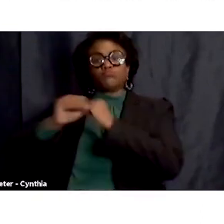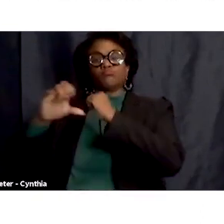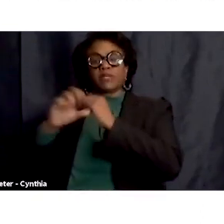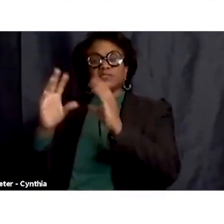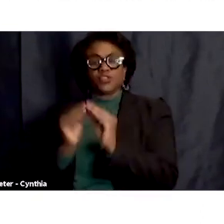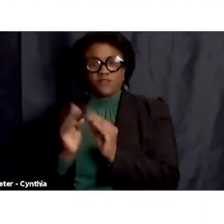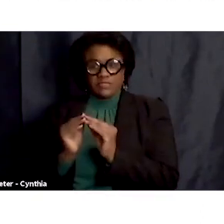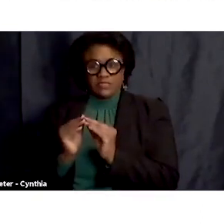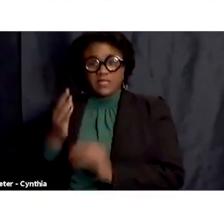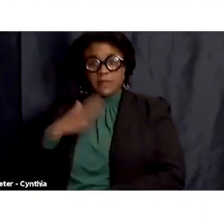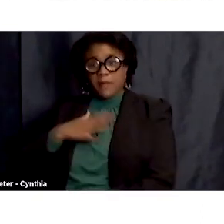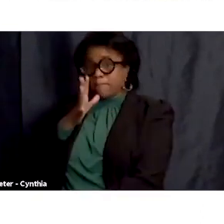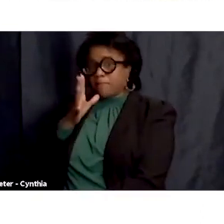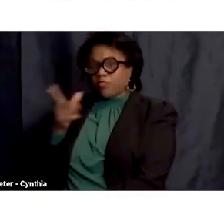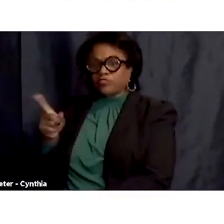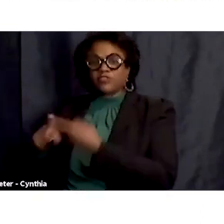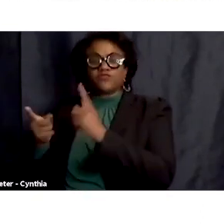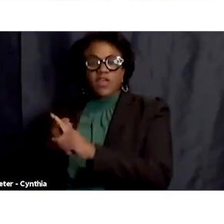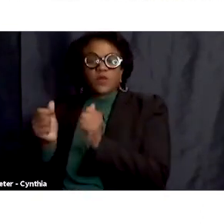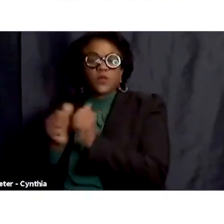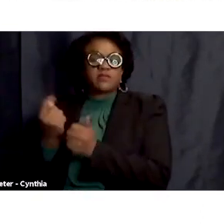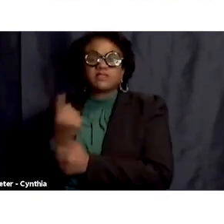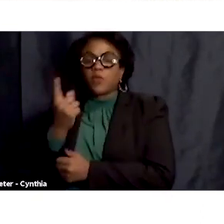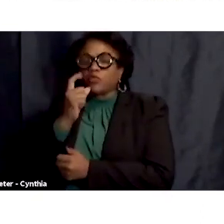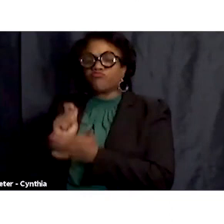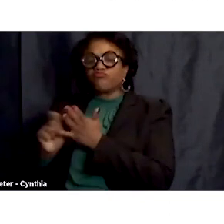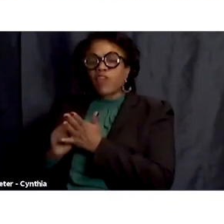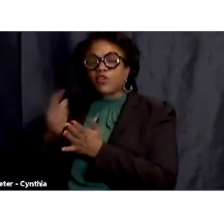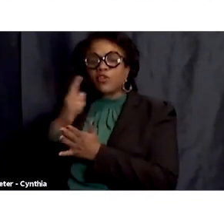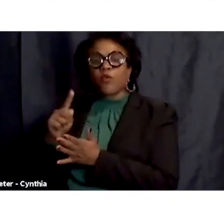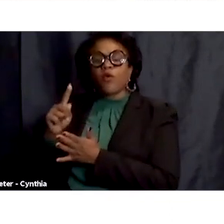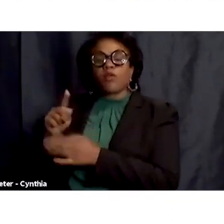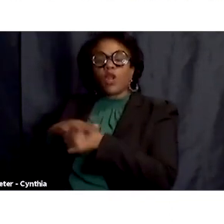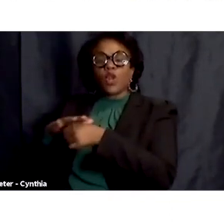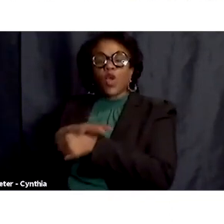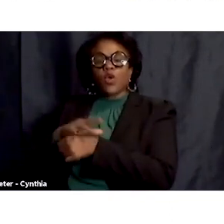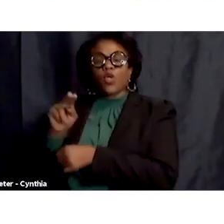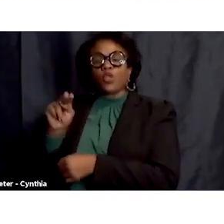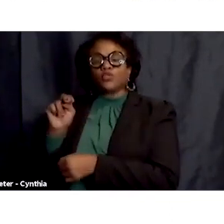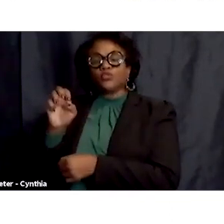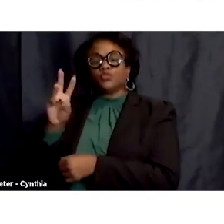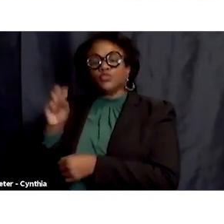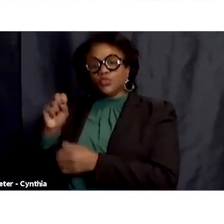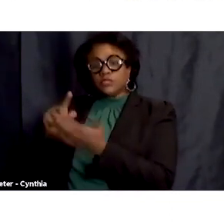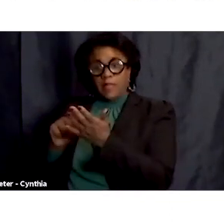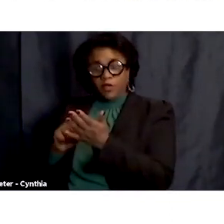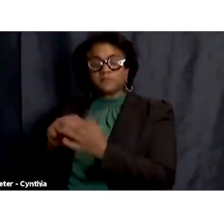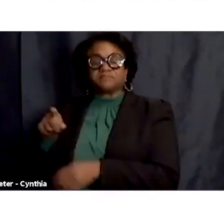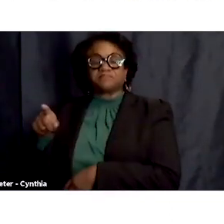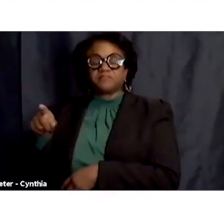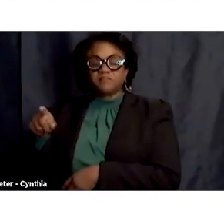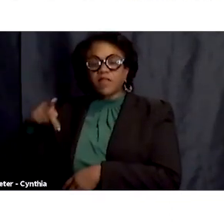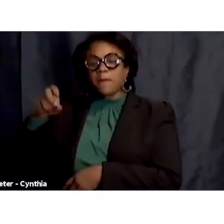mother was friends with someone who was a journalist at our only local newspaper called the Pensacola News Journal. I gave her